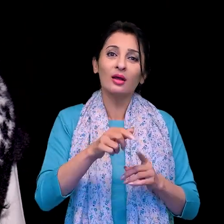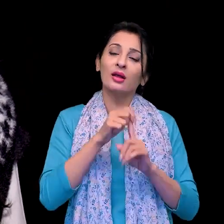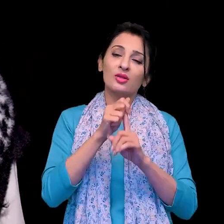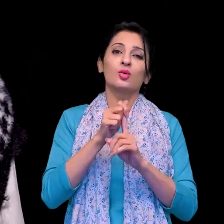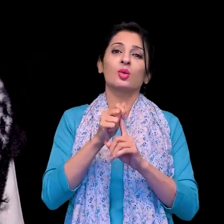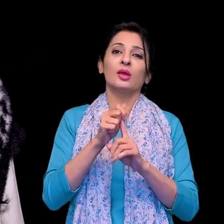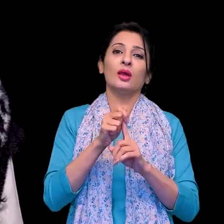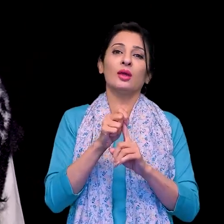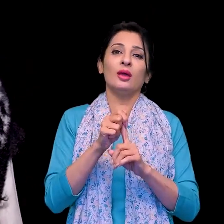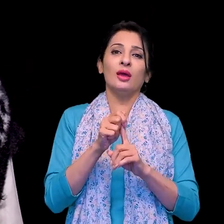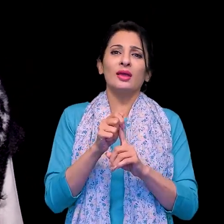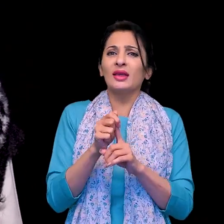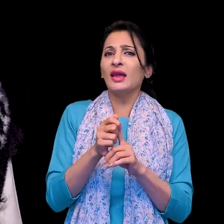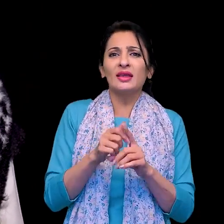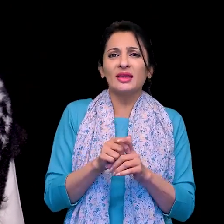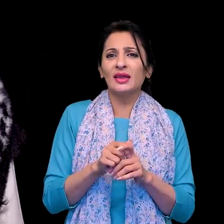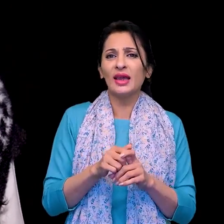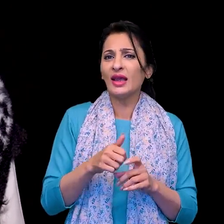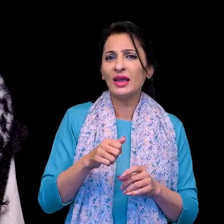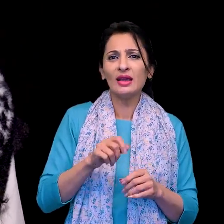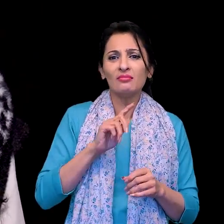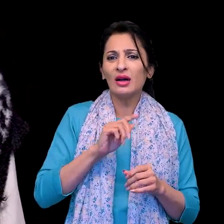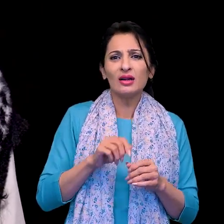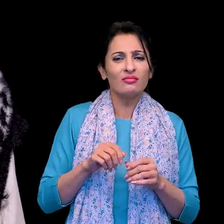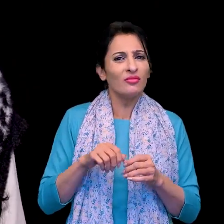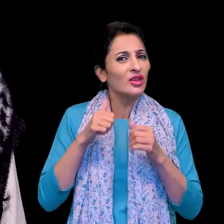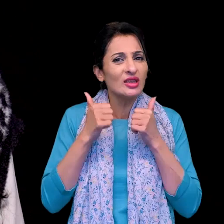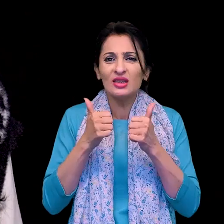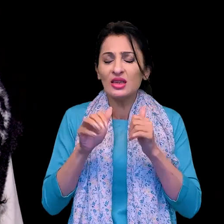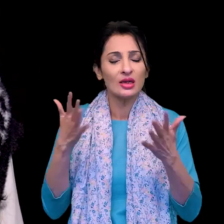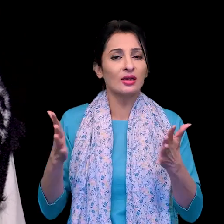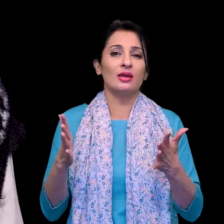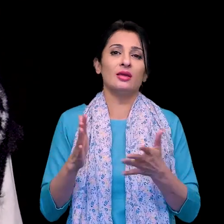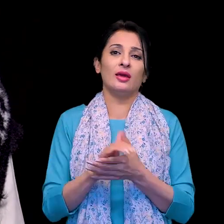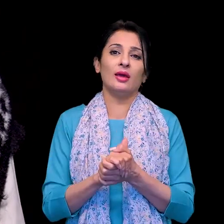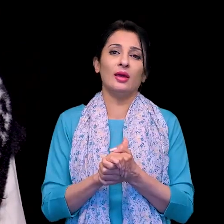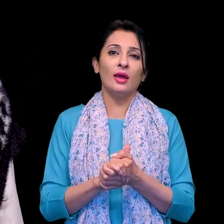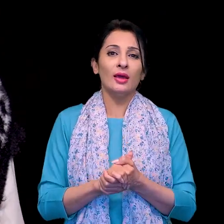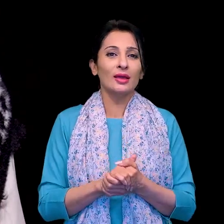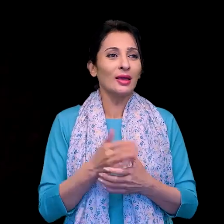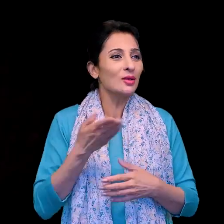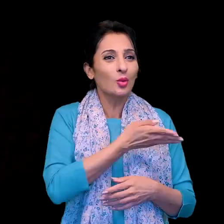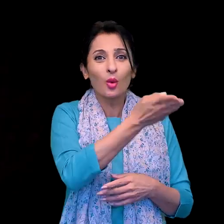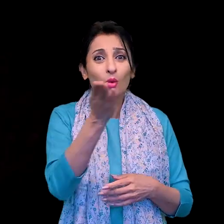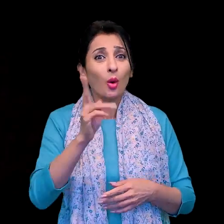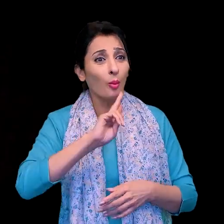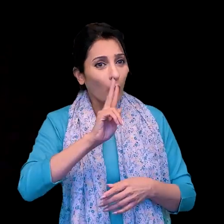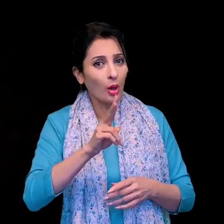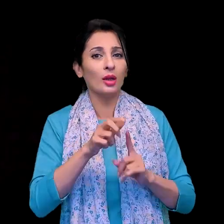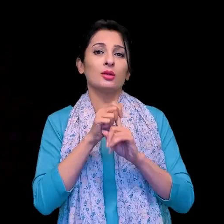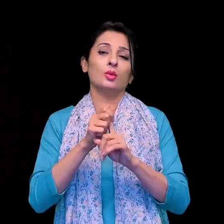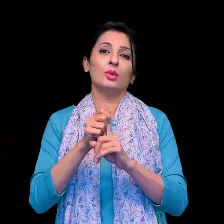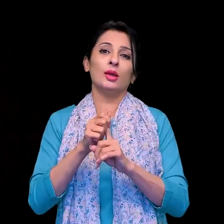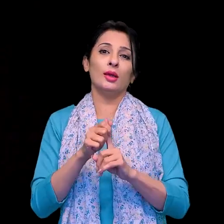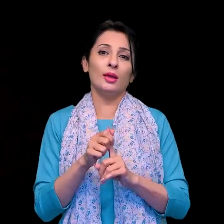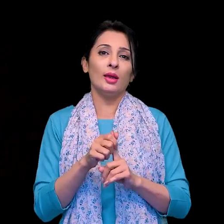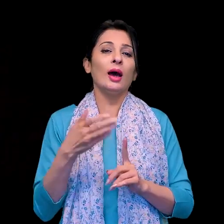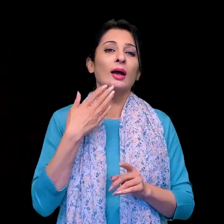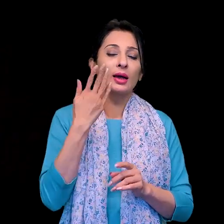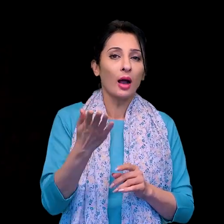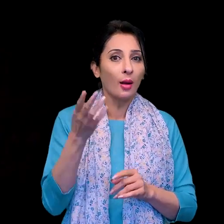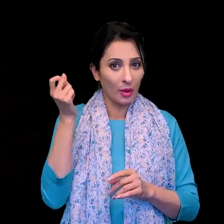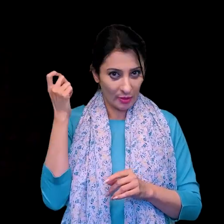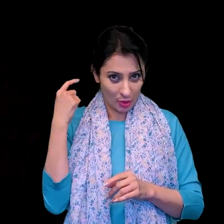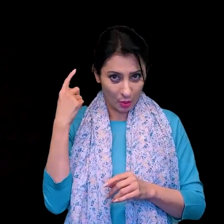and making it so normalized in our society that you don't even say a word. So if you ever hear